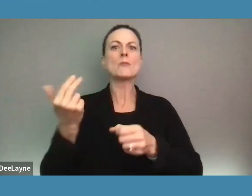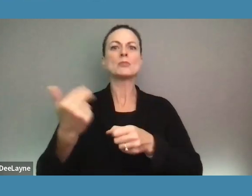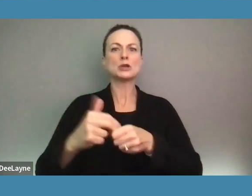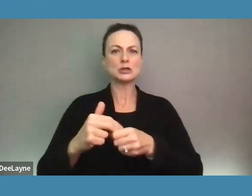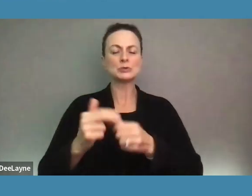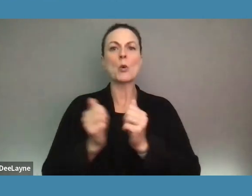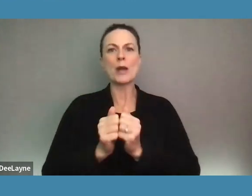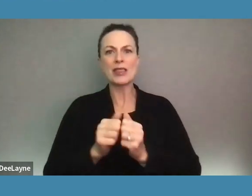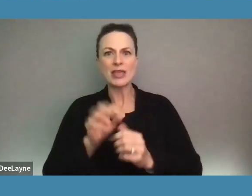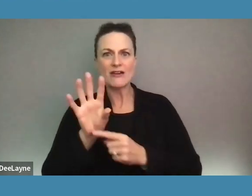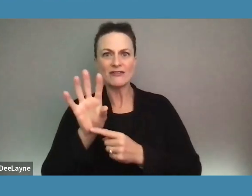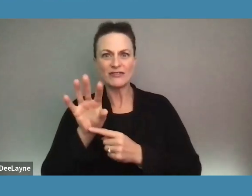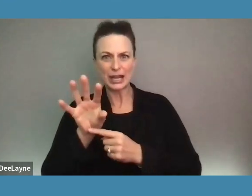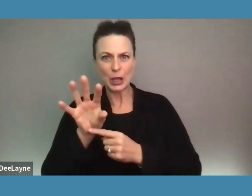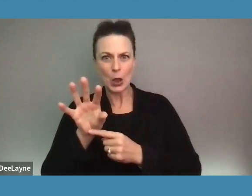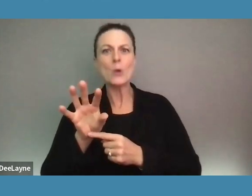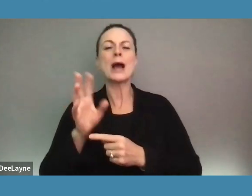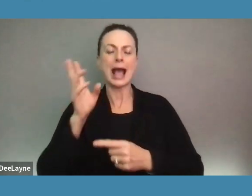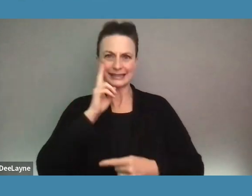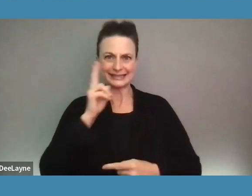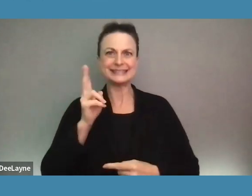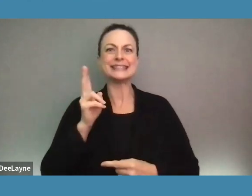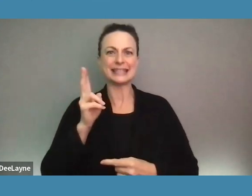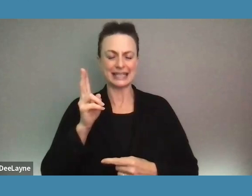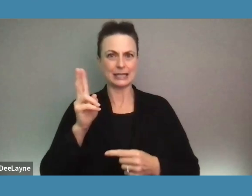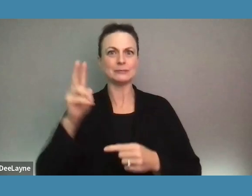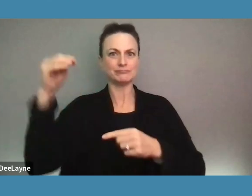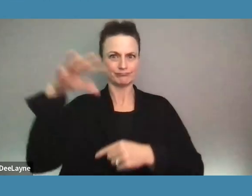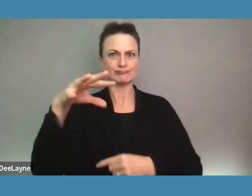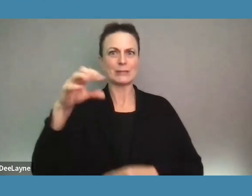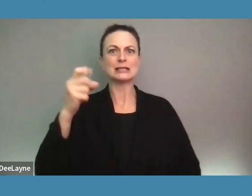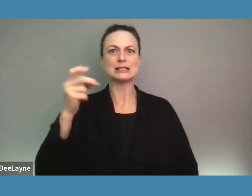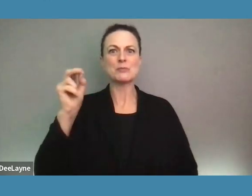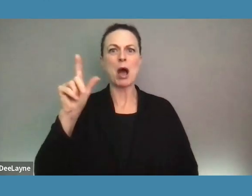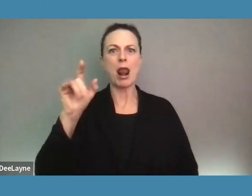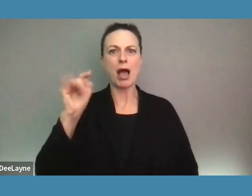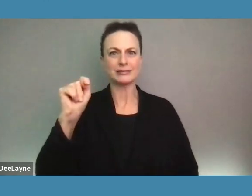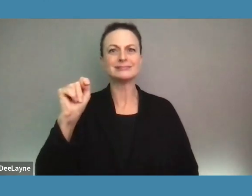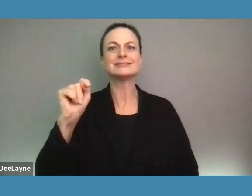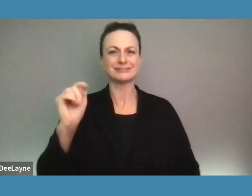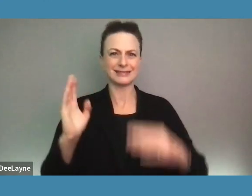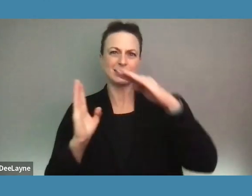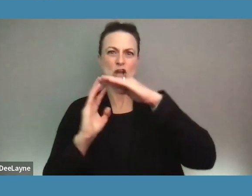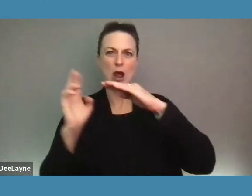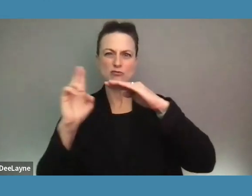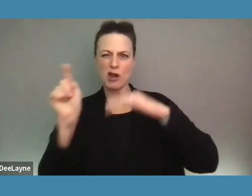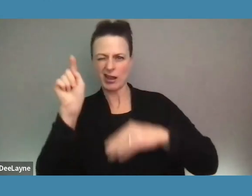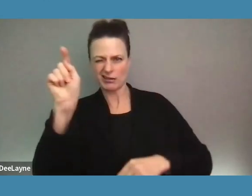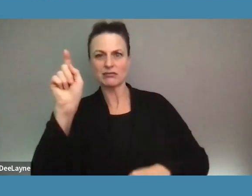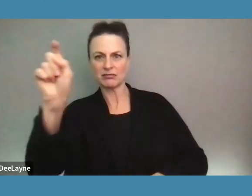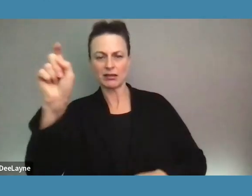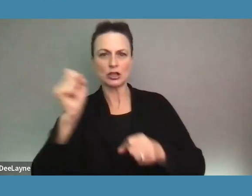with video and see them highlighted in your top right corner.